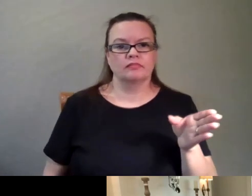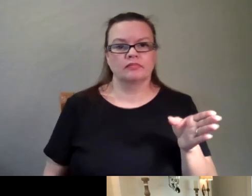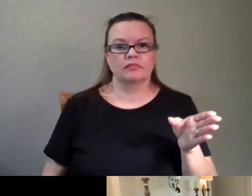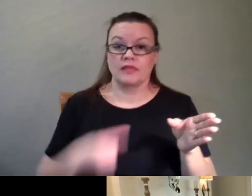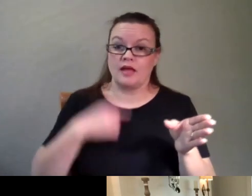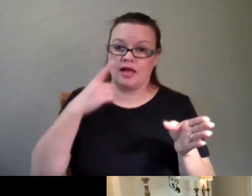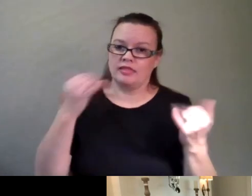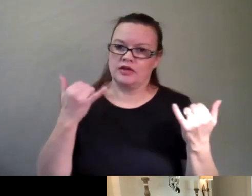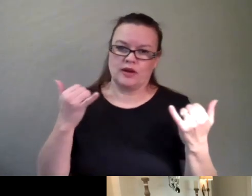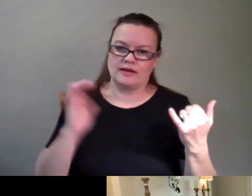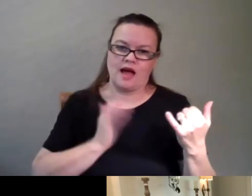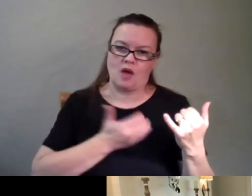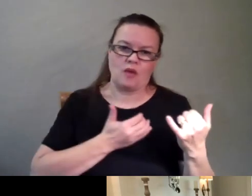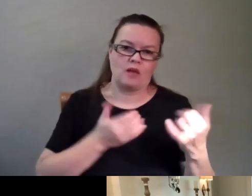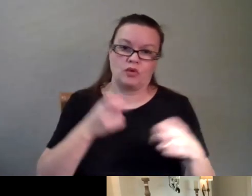problematic.